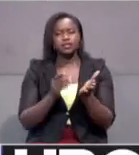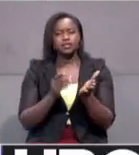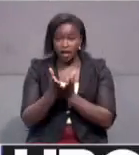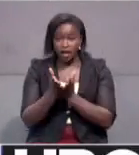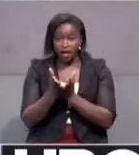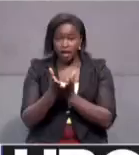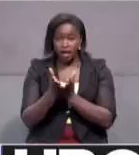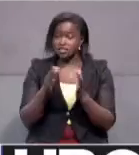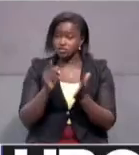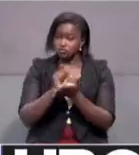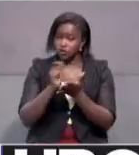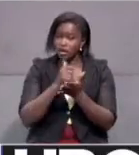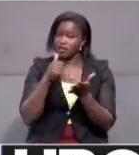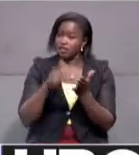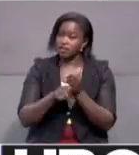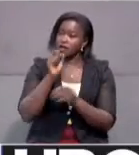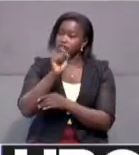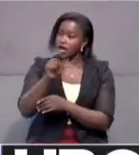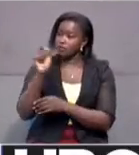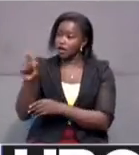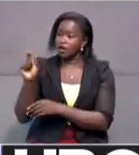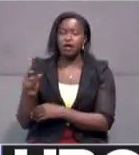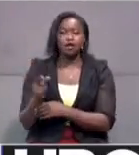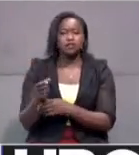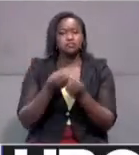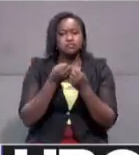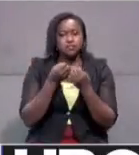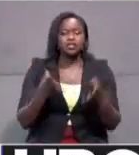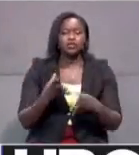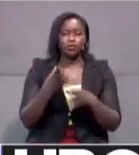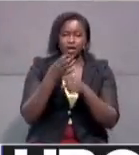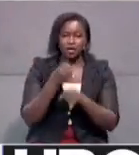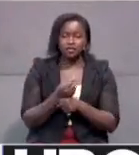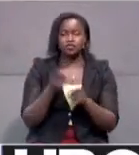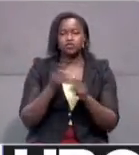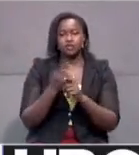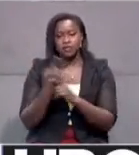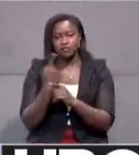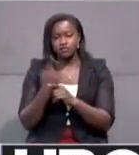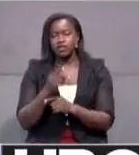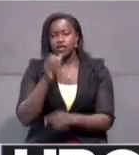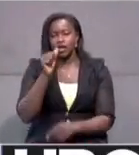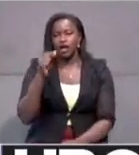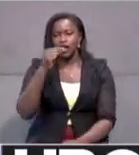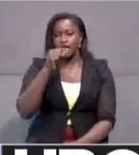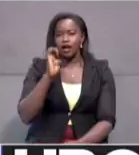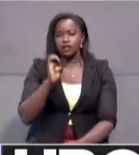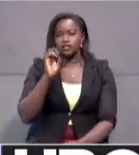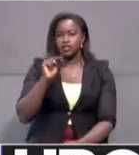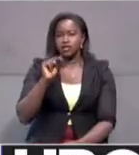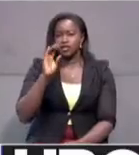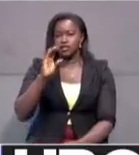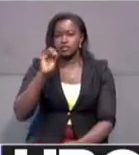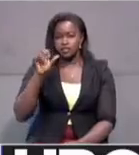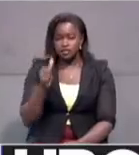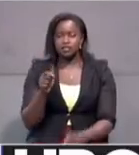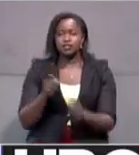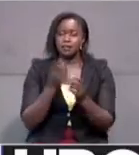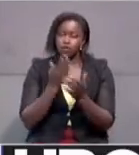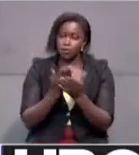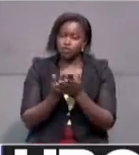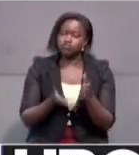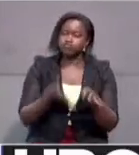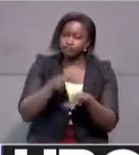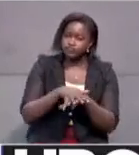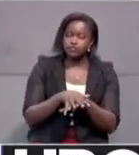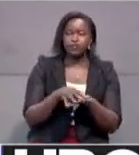already to some or most of the organizations and agencies that they have proposed for merging,